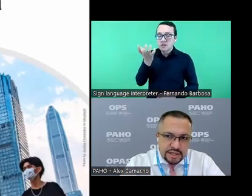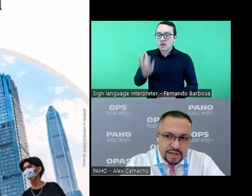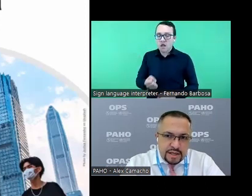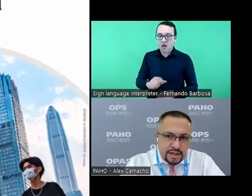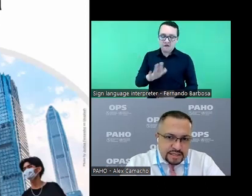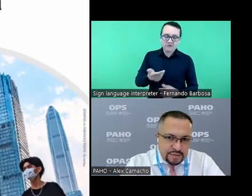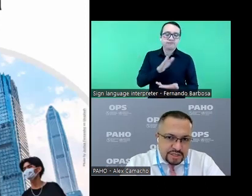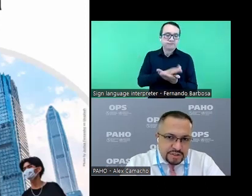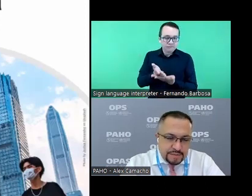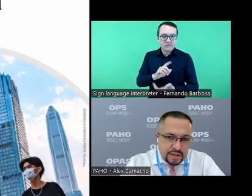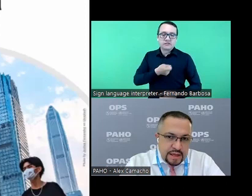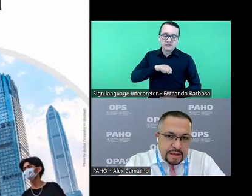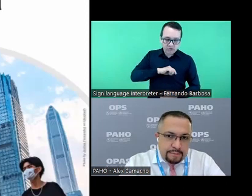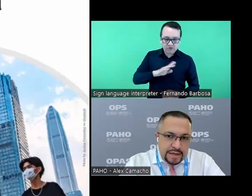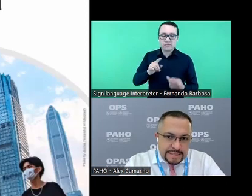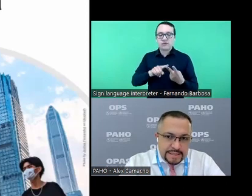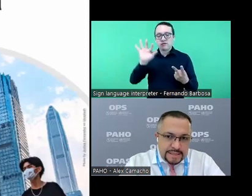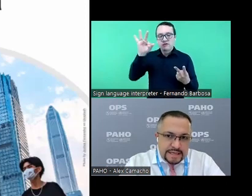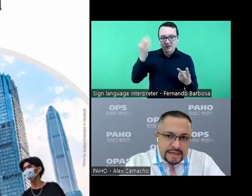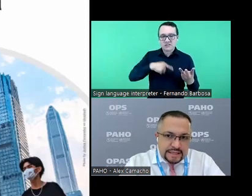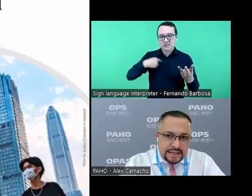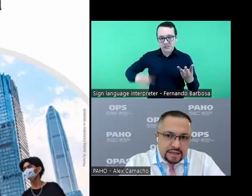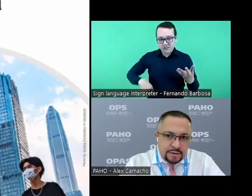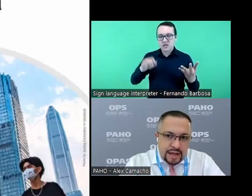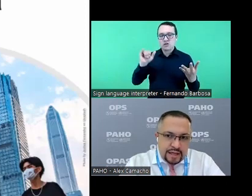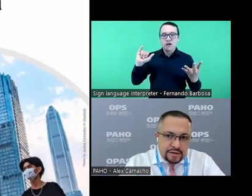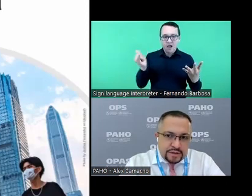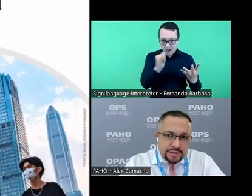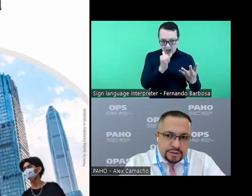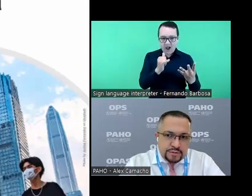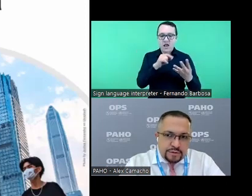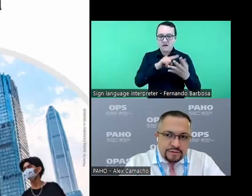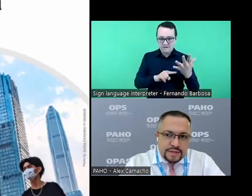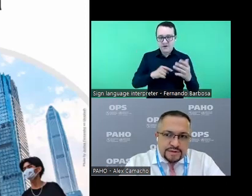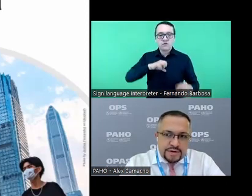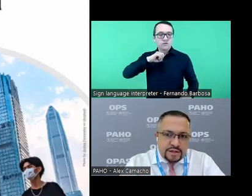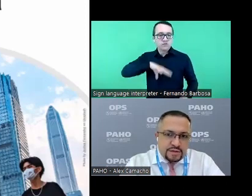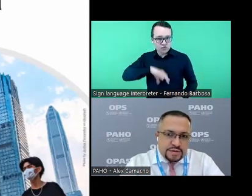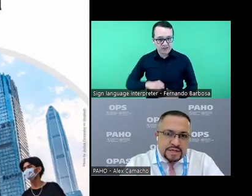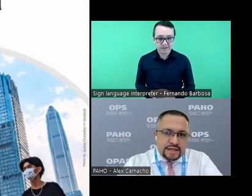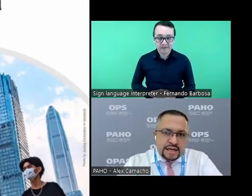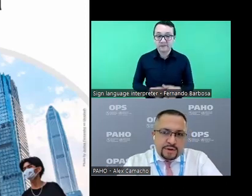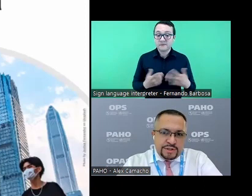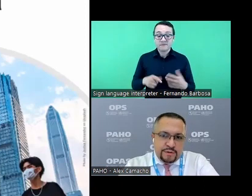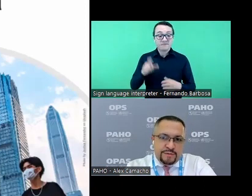Russian, and Spanish. Please select the globe icon at the bottom of